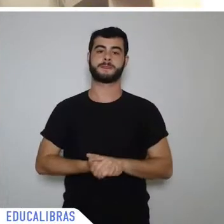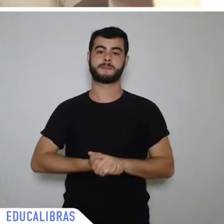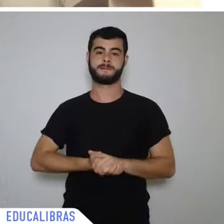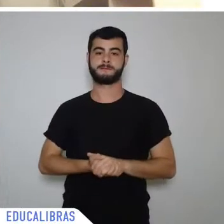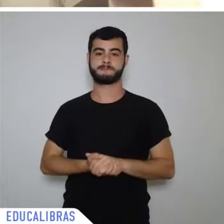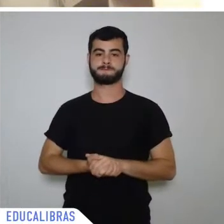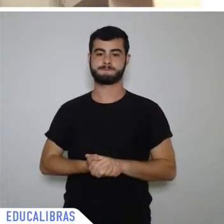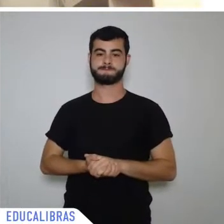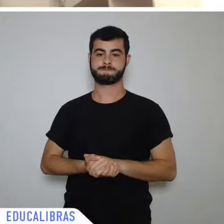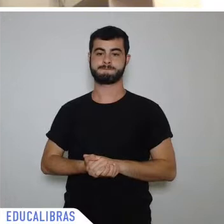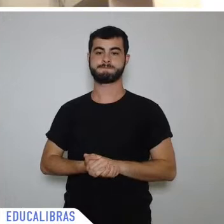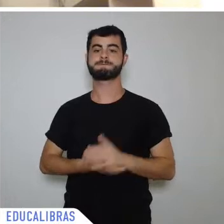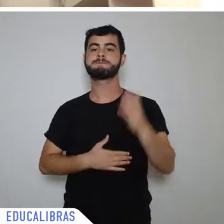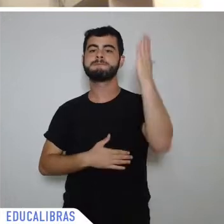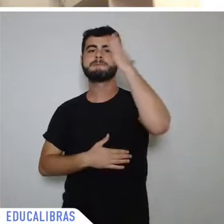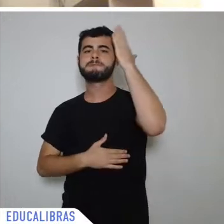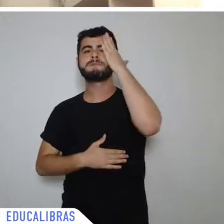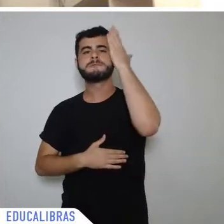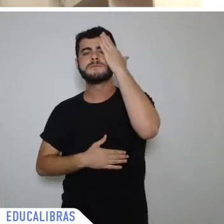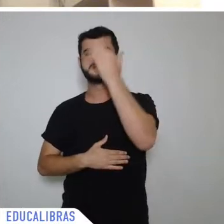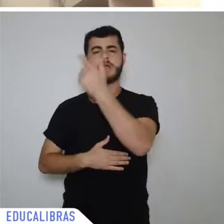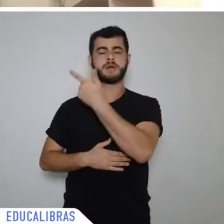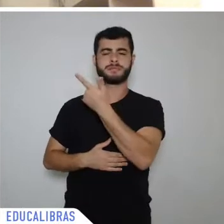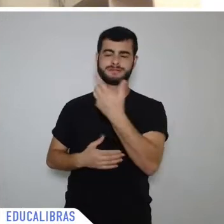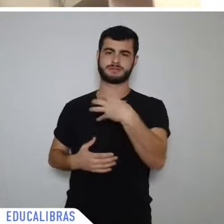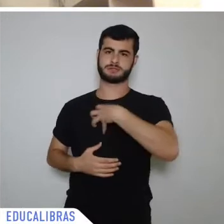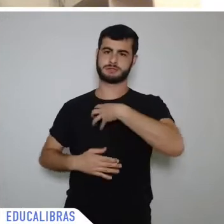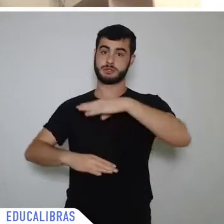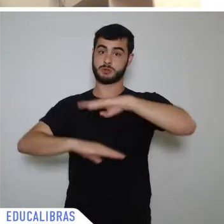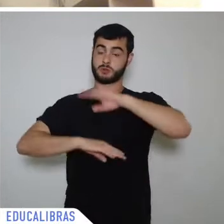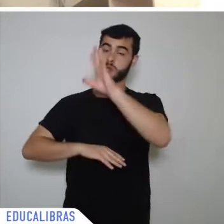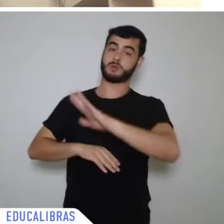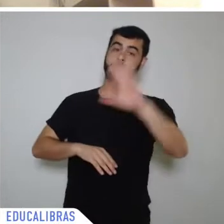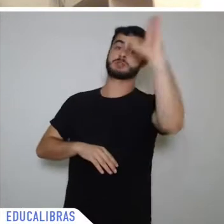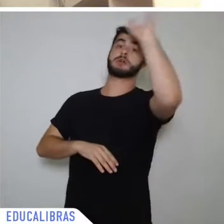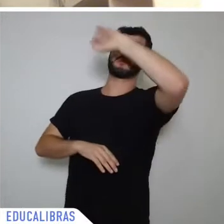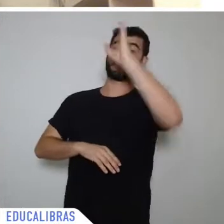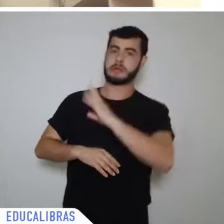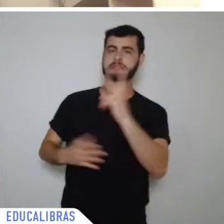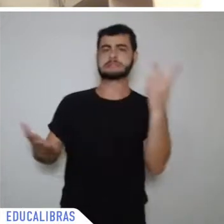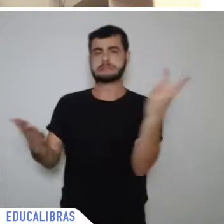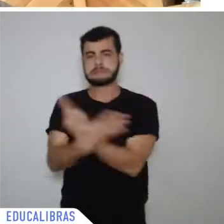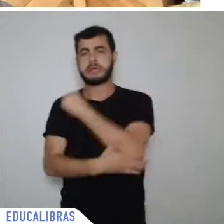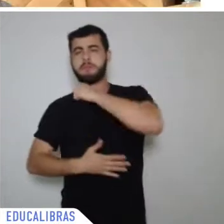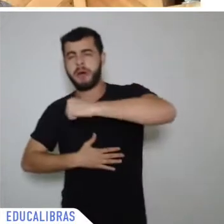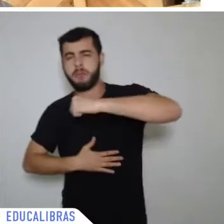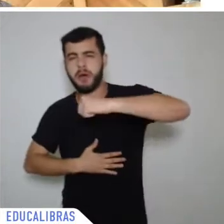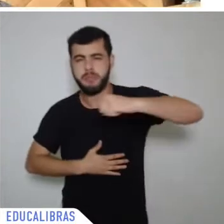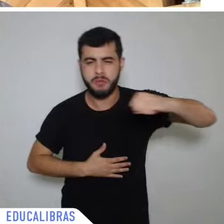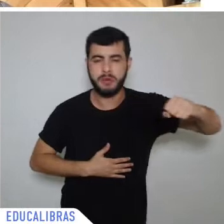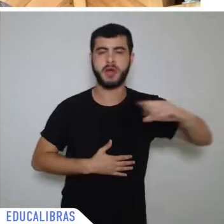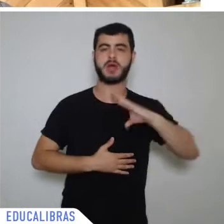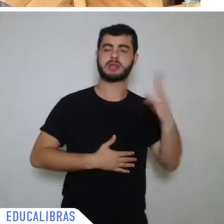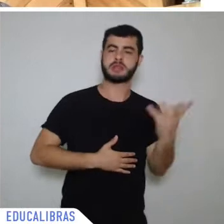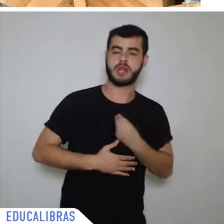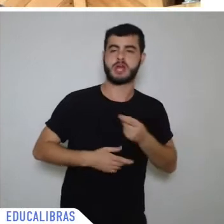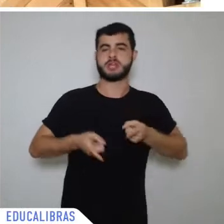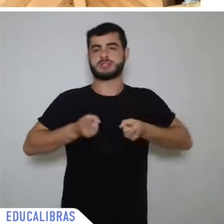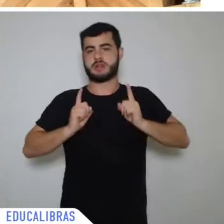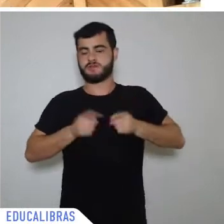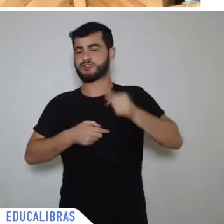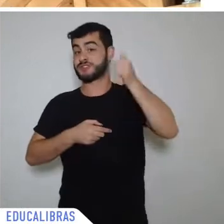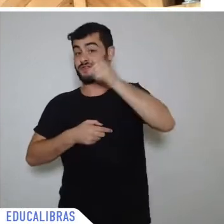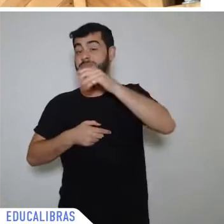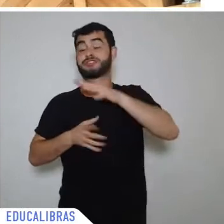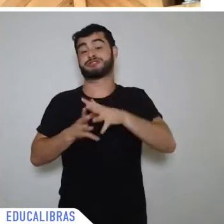Brazilian government to catalog and aggregate data on the killing of trans women and feminist